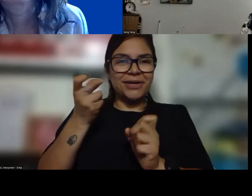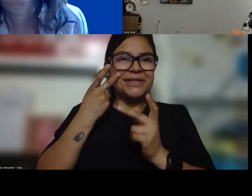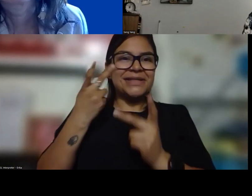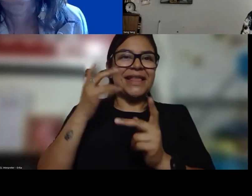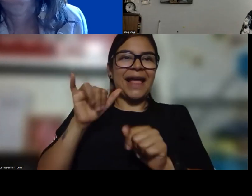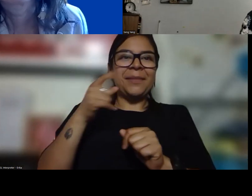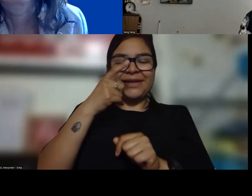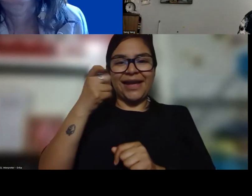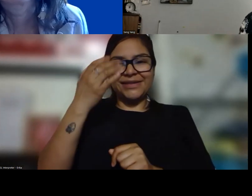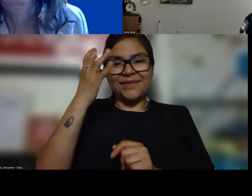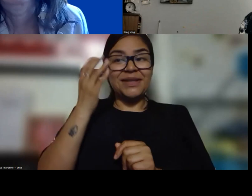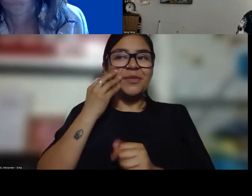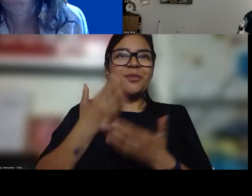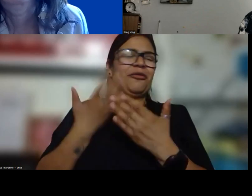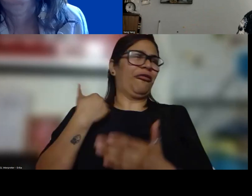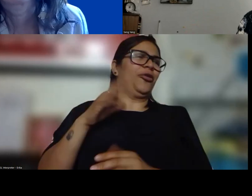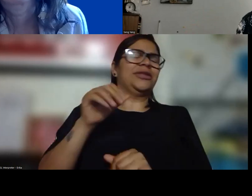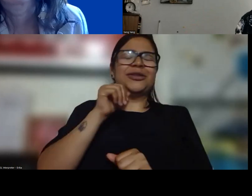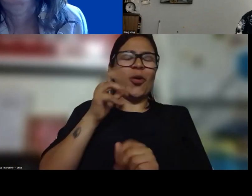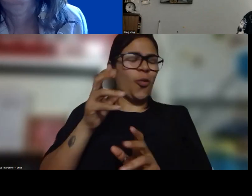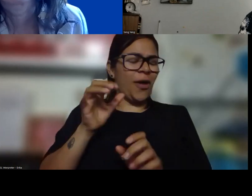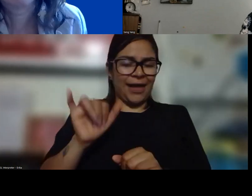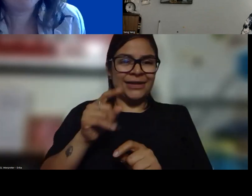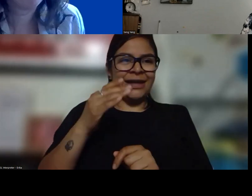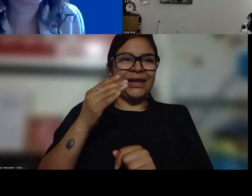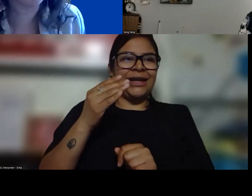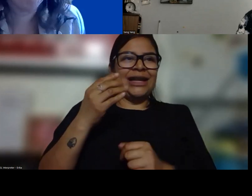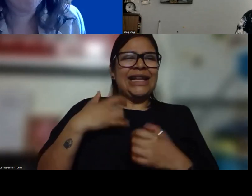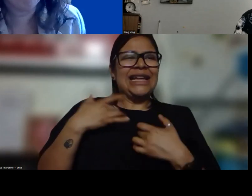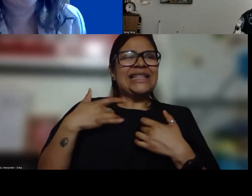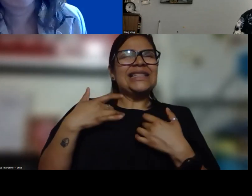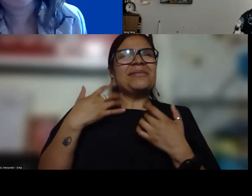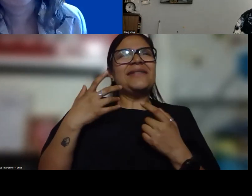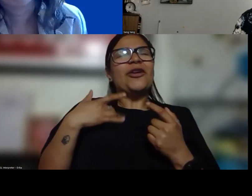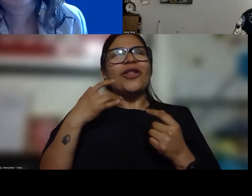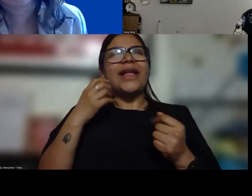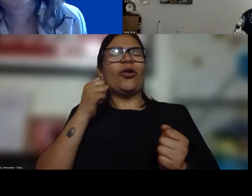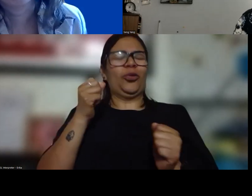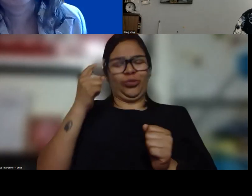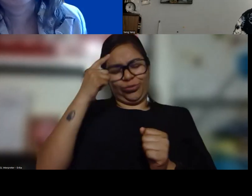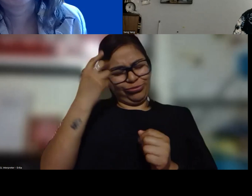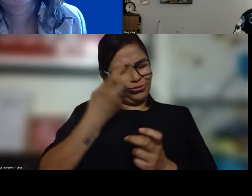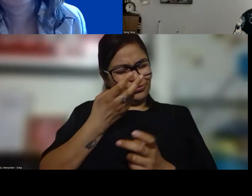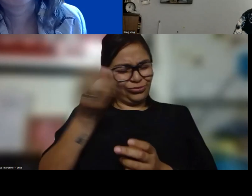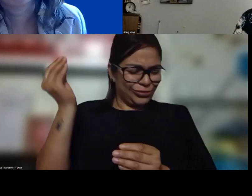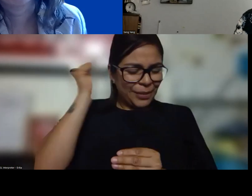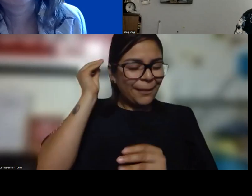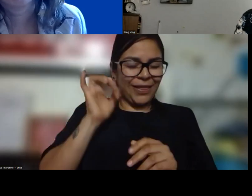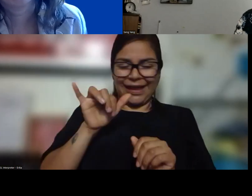experience, and they have back to where we came from. So I also talked to